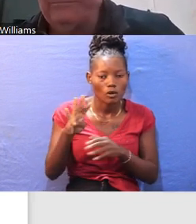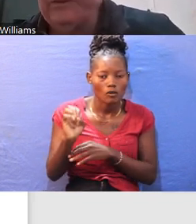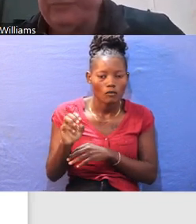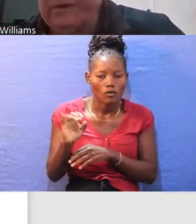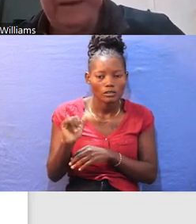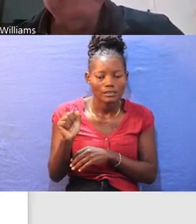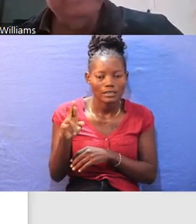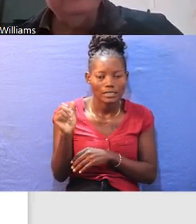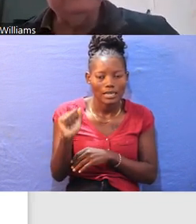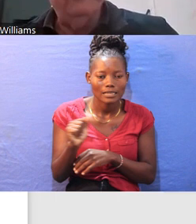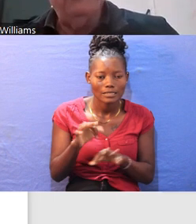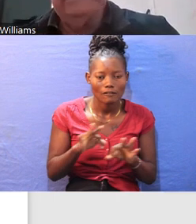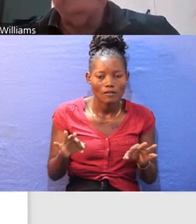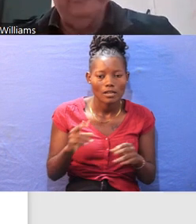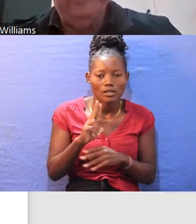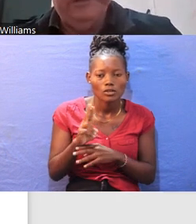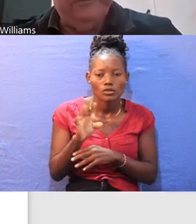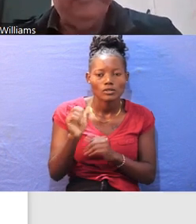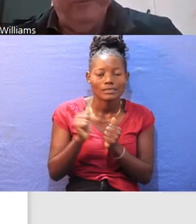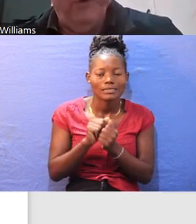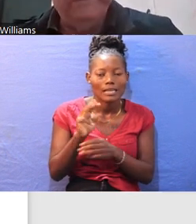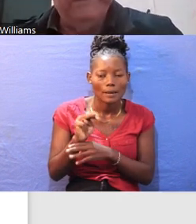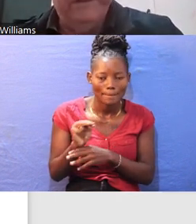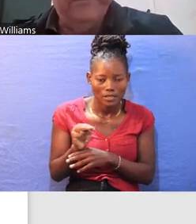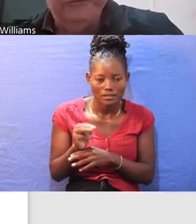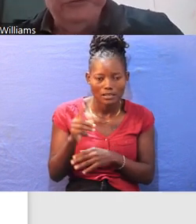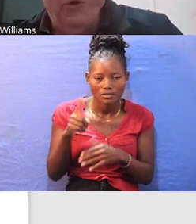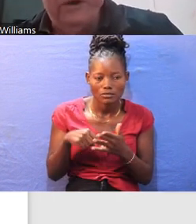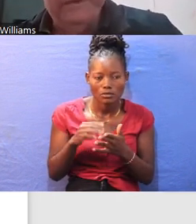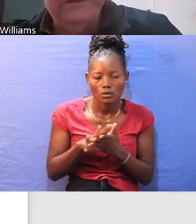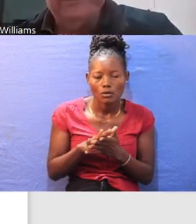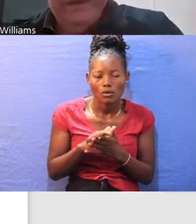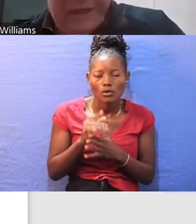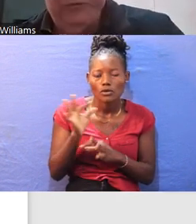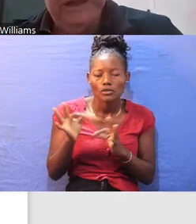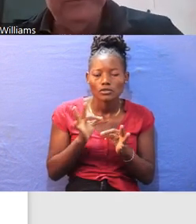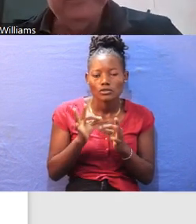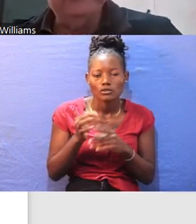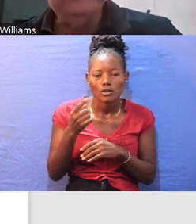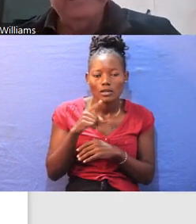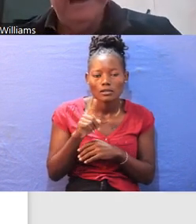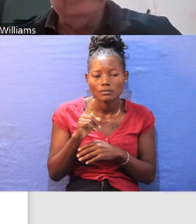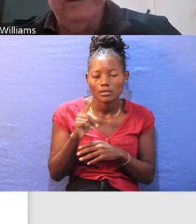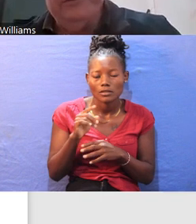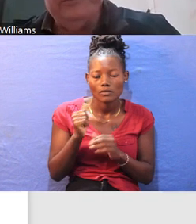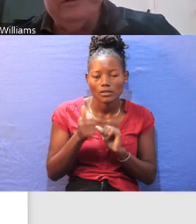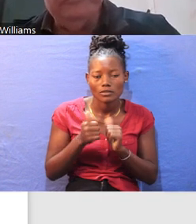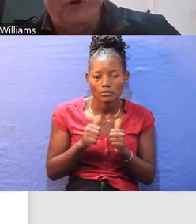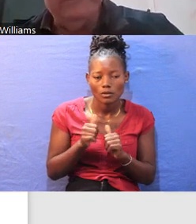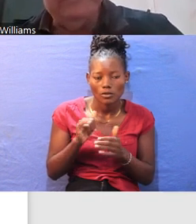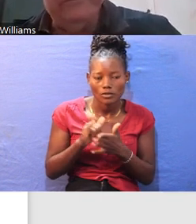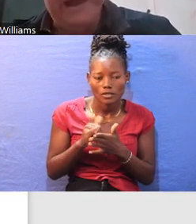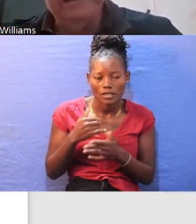get a 10-meter split. So whatever your particular sport, the norm is, that's what I would use. I love